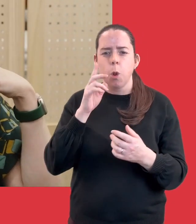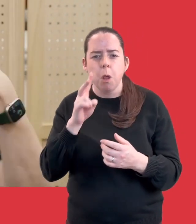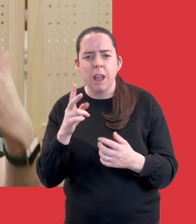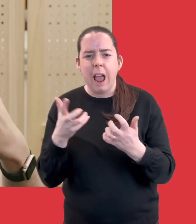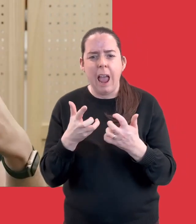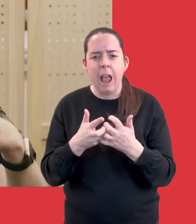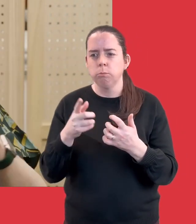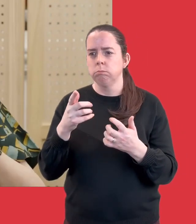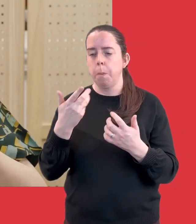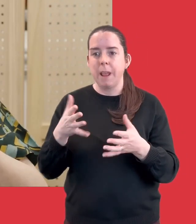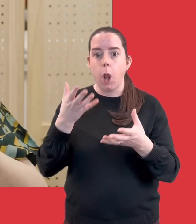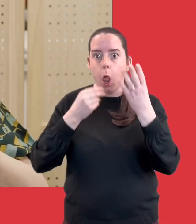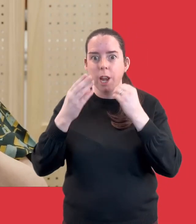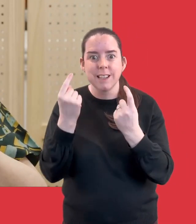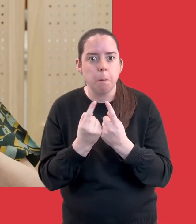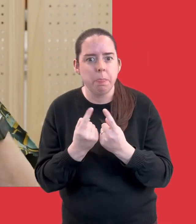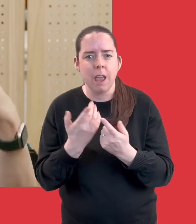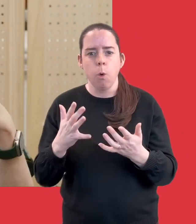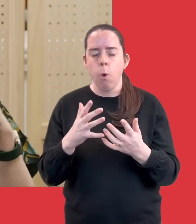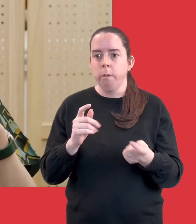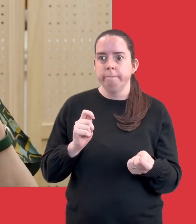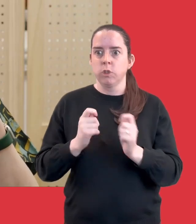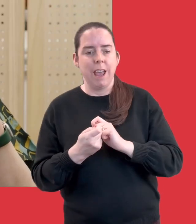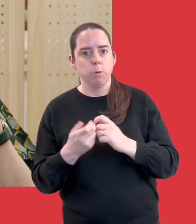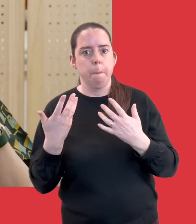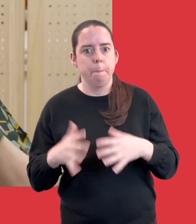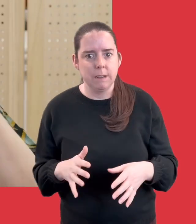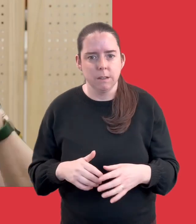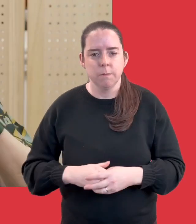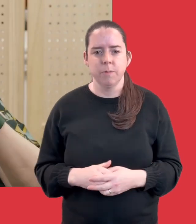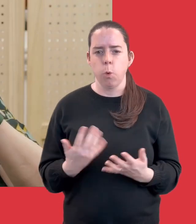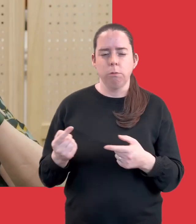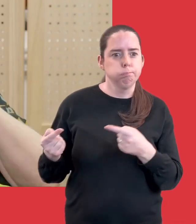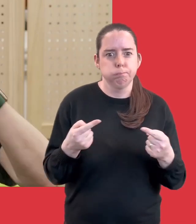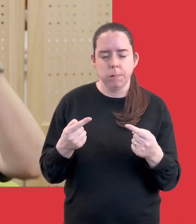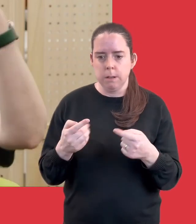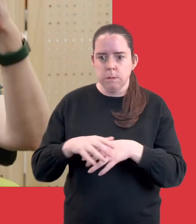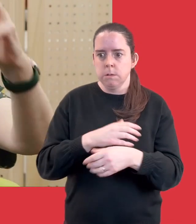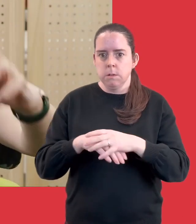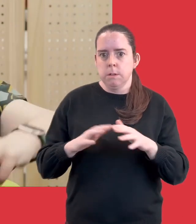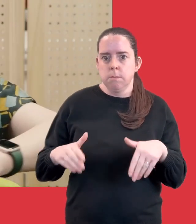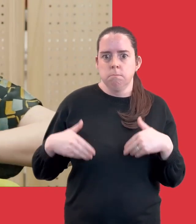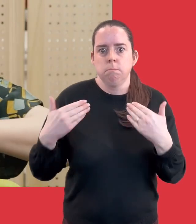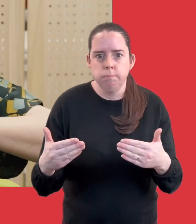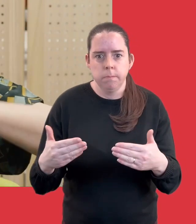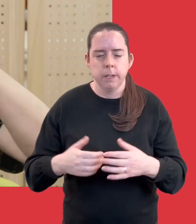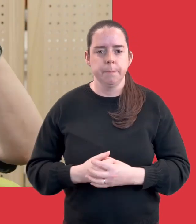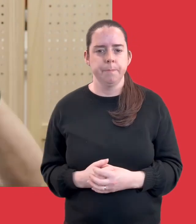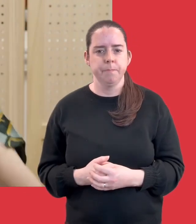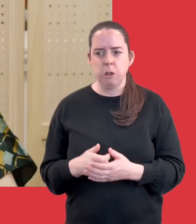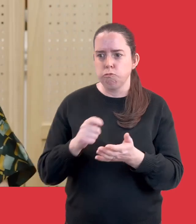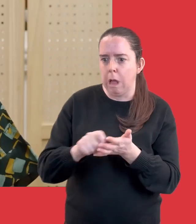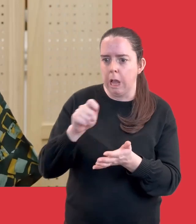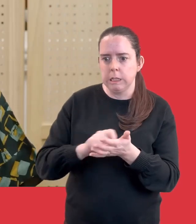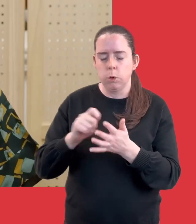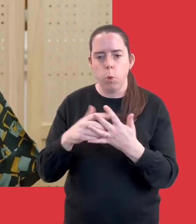she might have learned something, or something shifted for her, or a challenge pushed her to go forward and